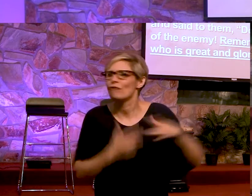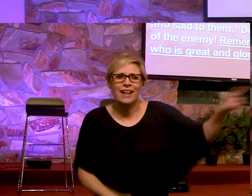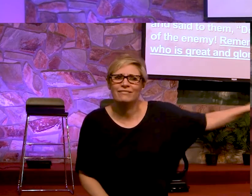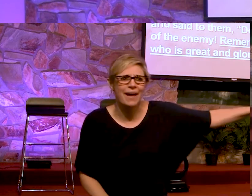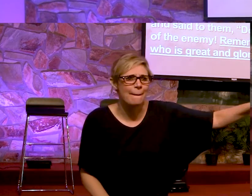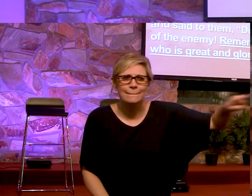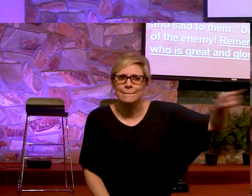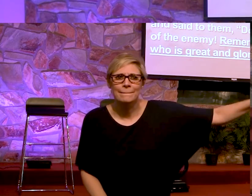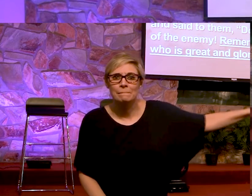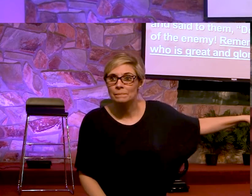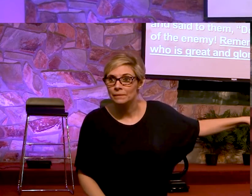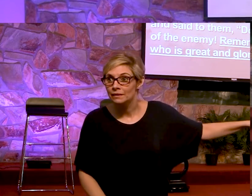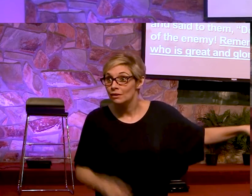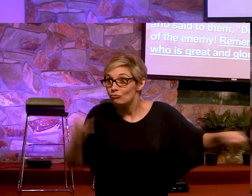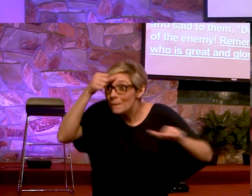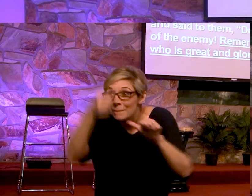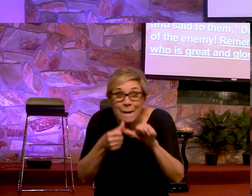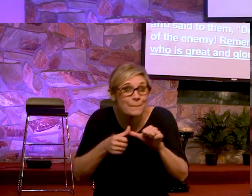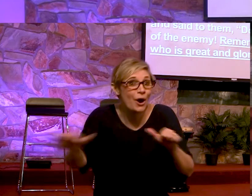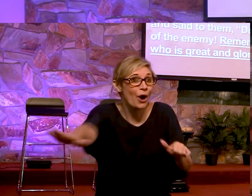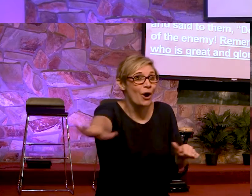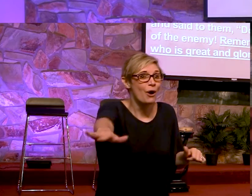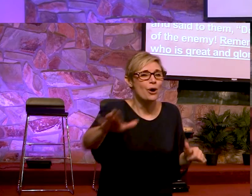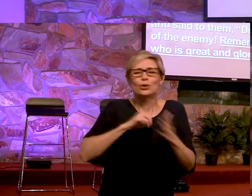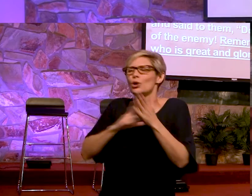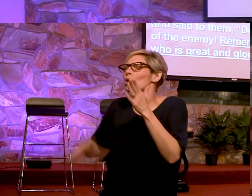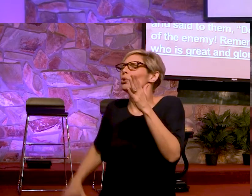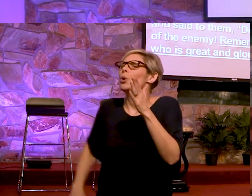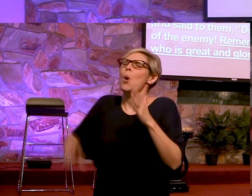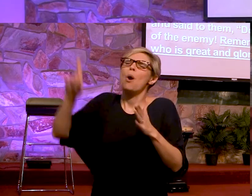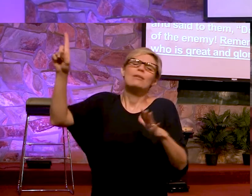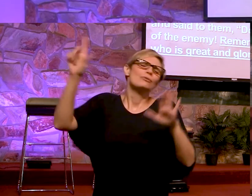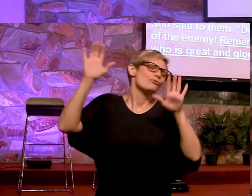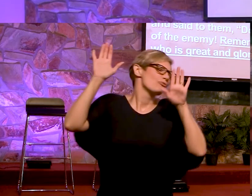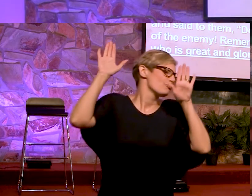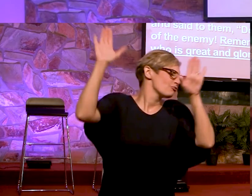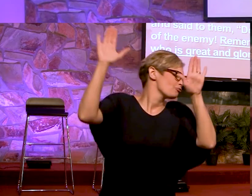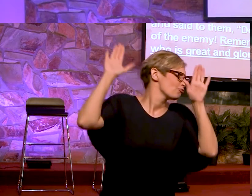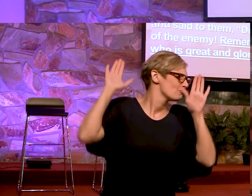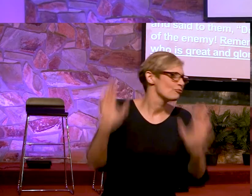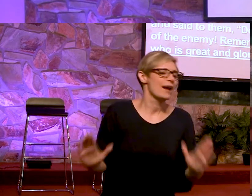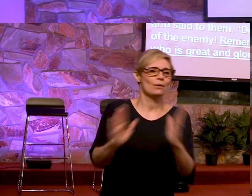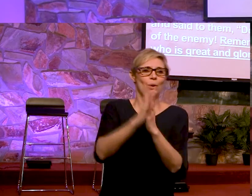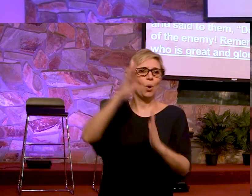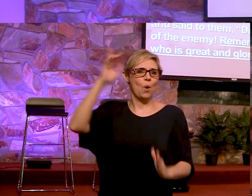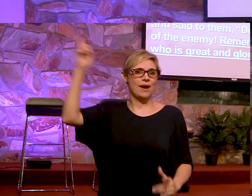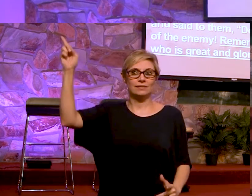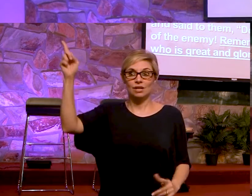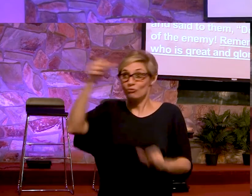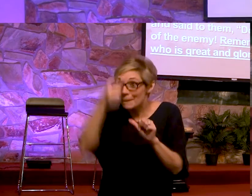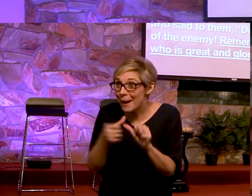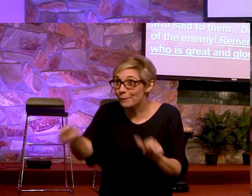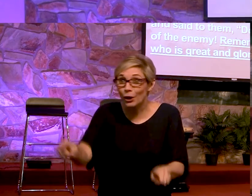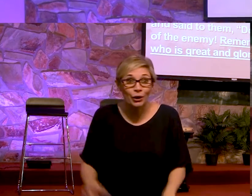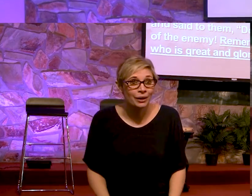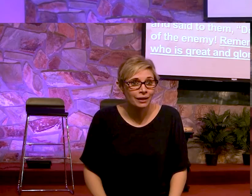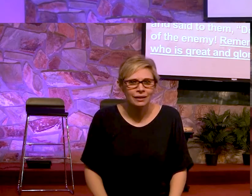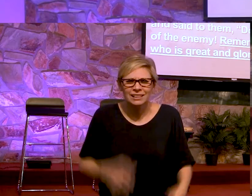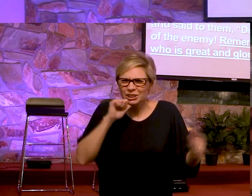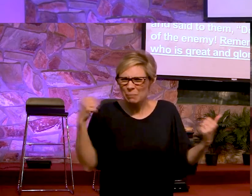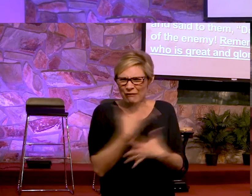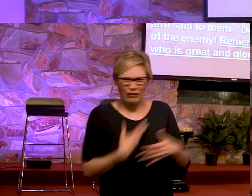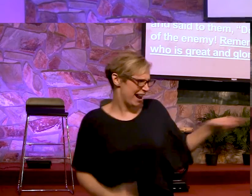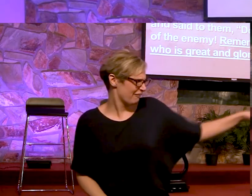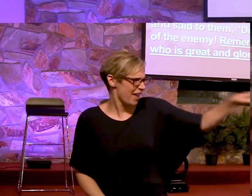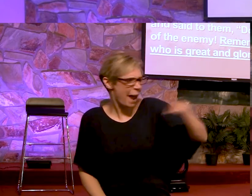Remember the Lord who is great and glorious. What he was saying is, look, don't be afraid of the